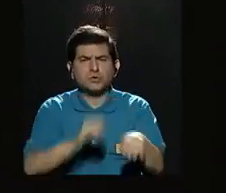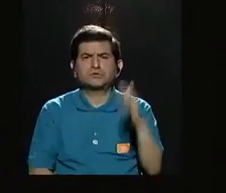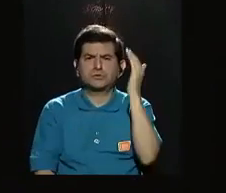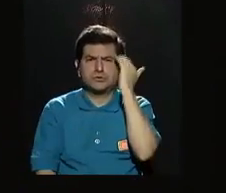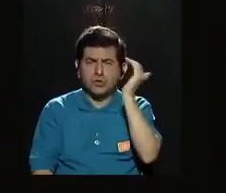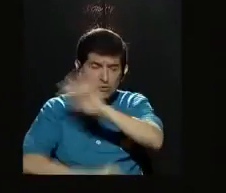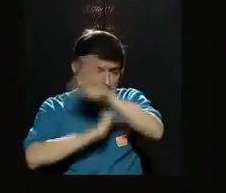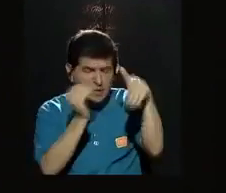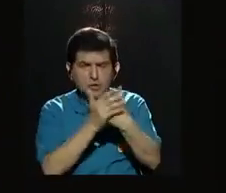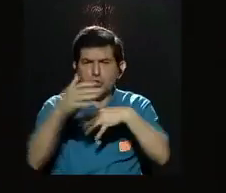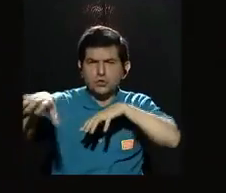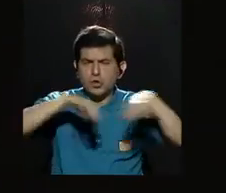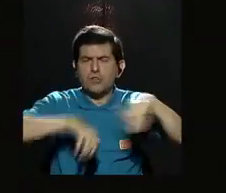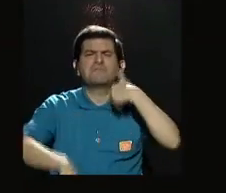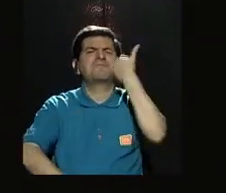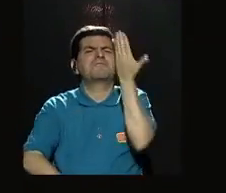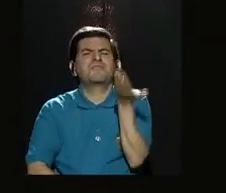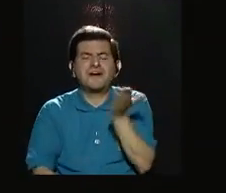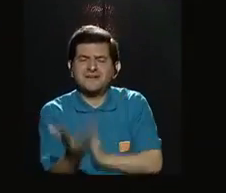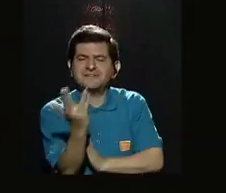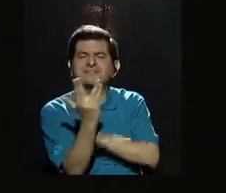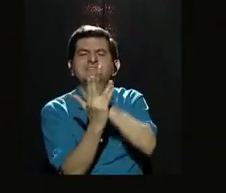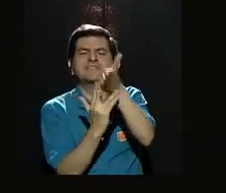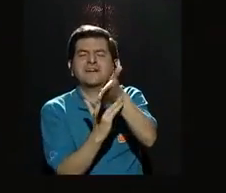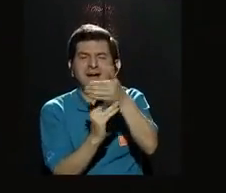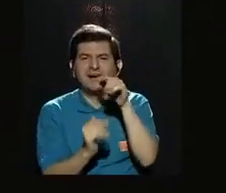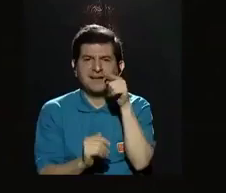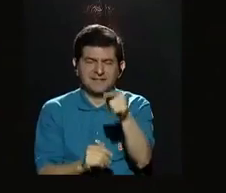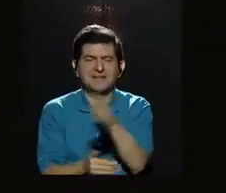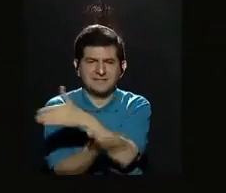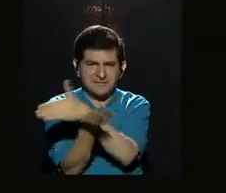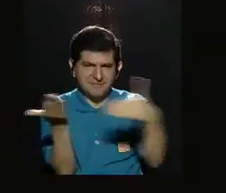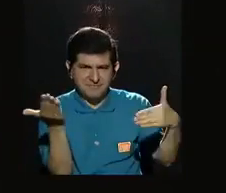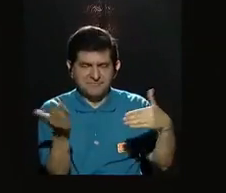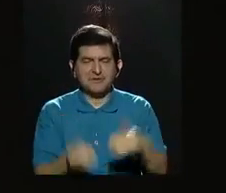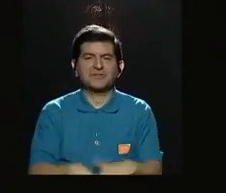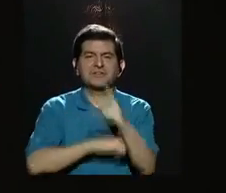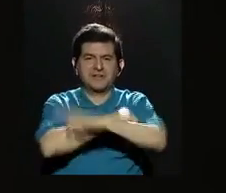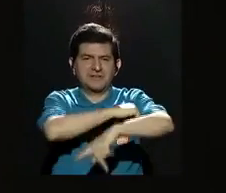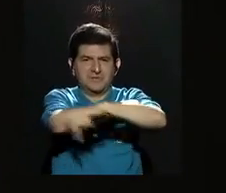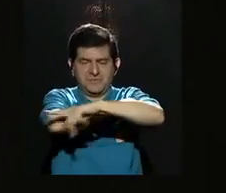easily across the borders of the nation.